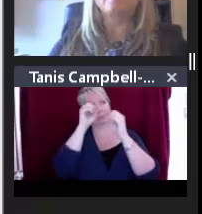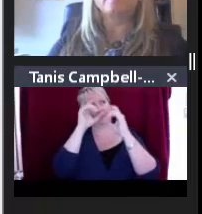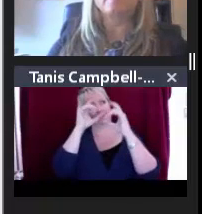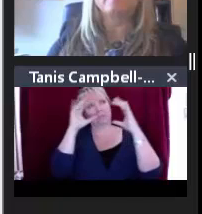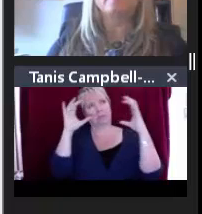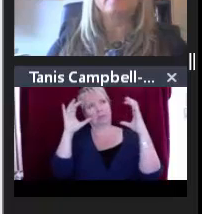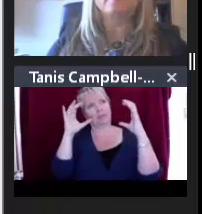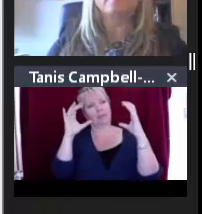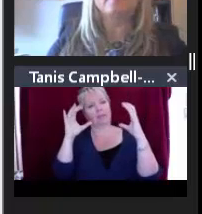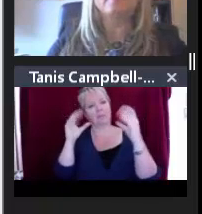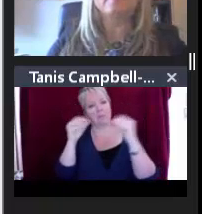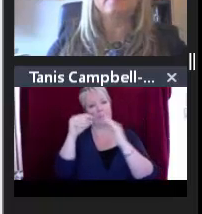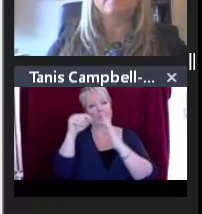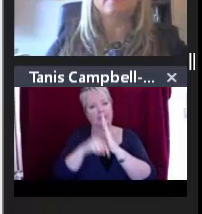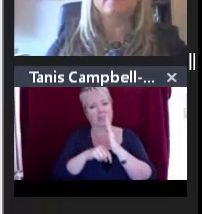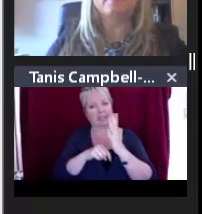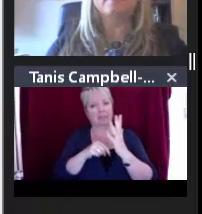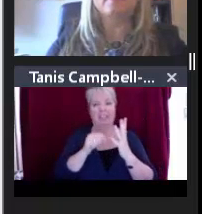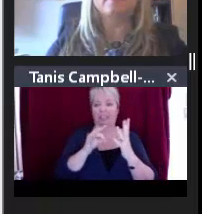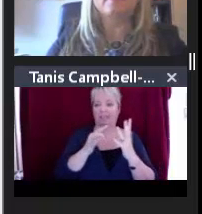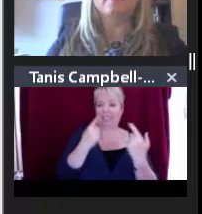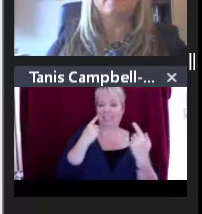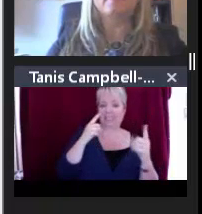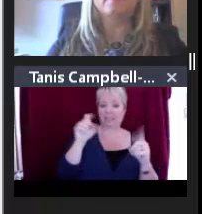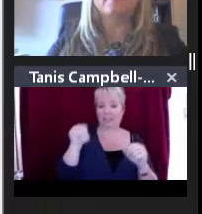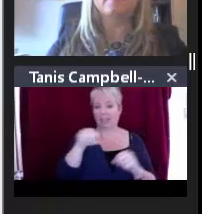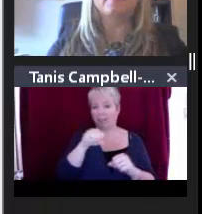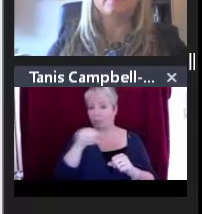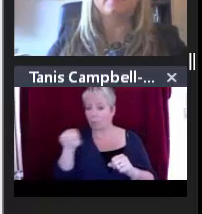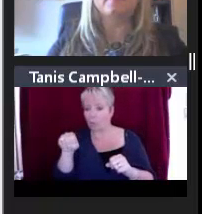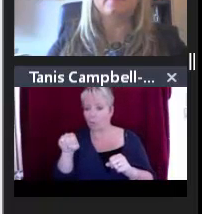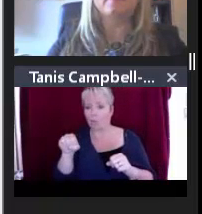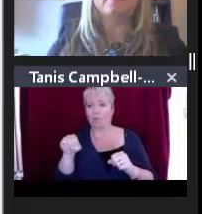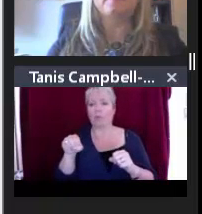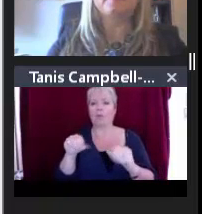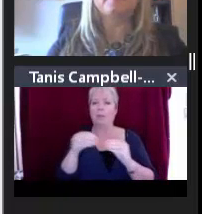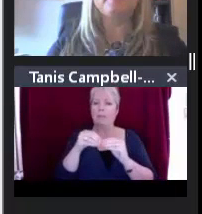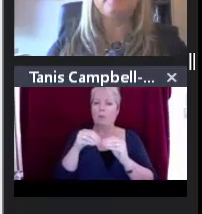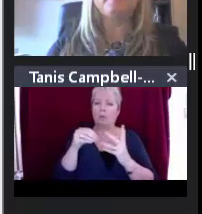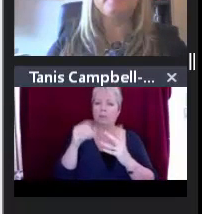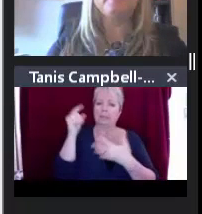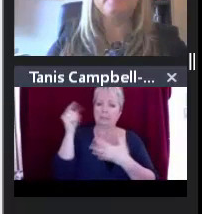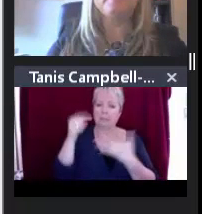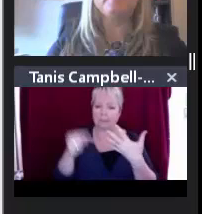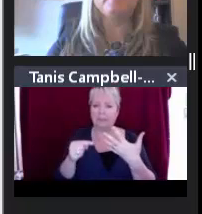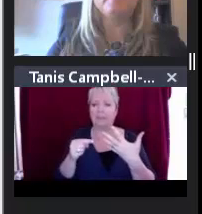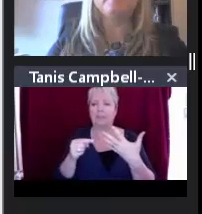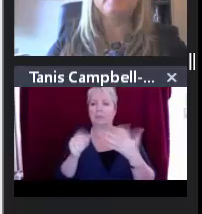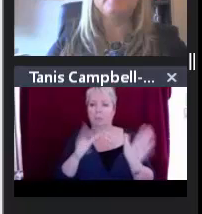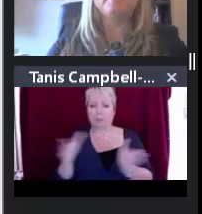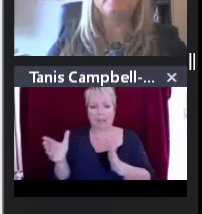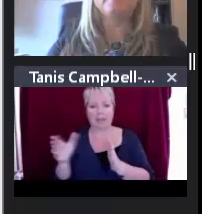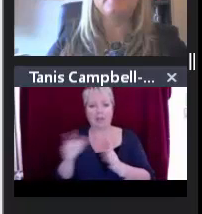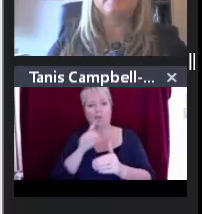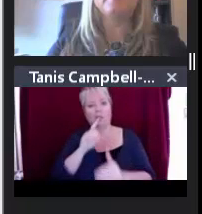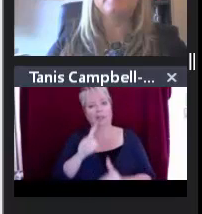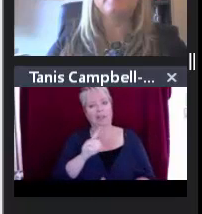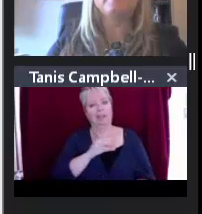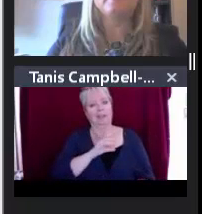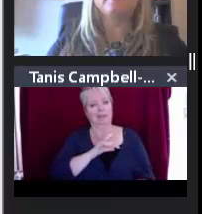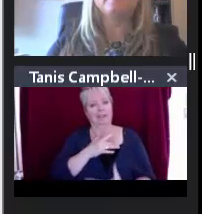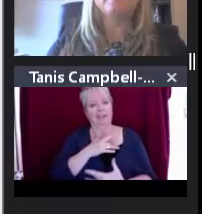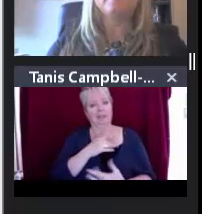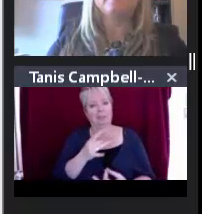towards a more viable, developing a more viable business idea. It was also a journey for myself to